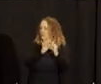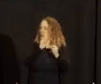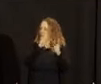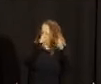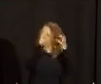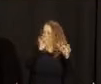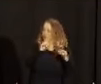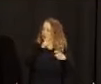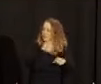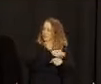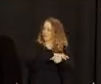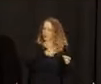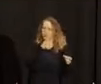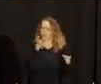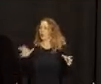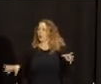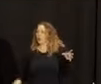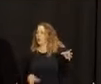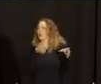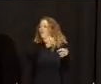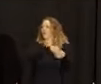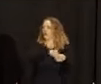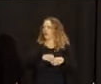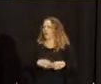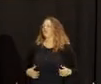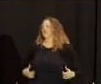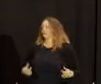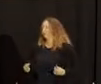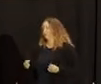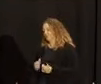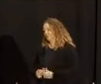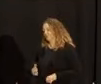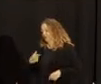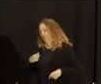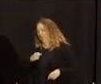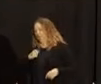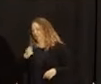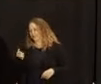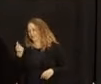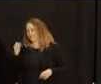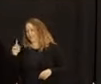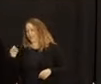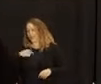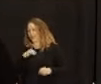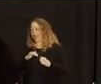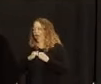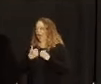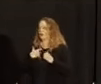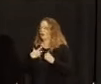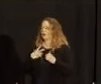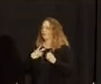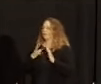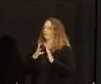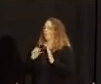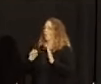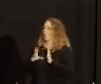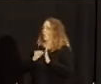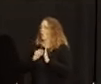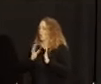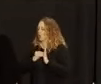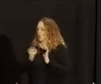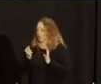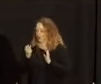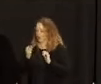for that question. I'm still stuck on the co-learning part, and it's sort of the power of mothers, maybe perhaps